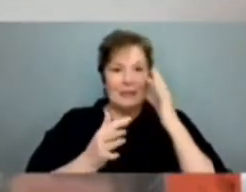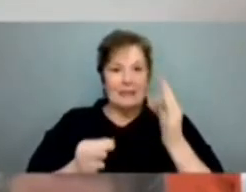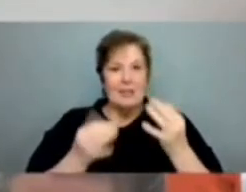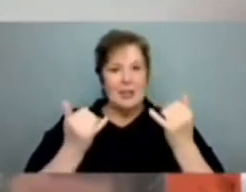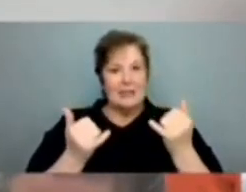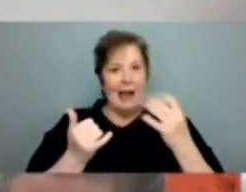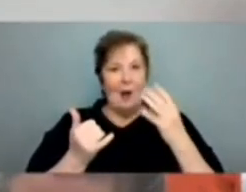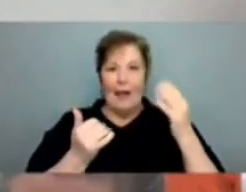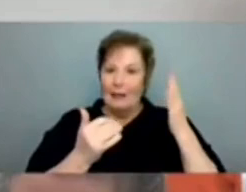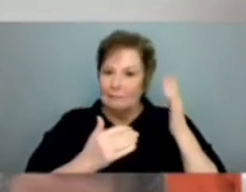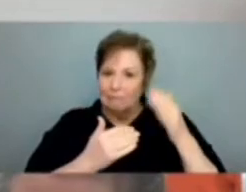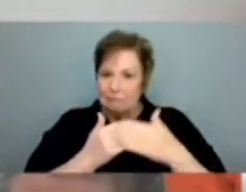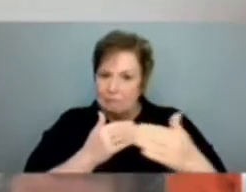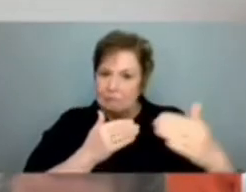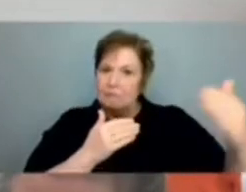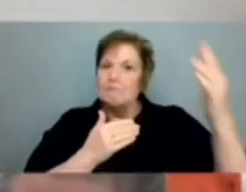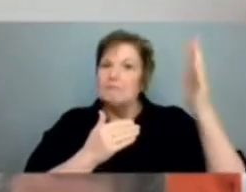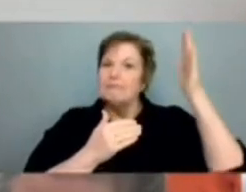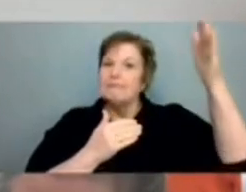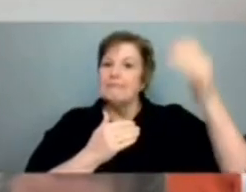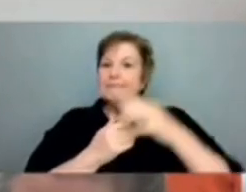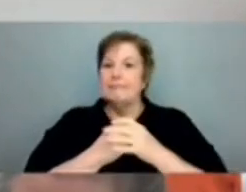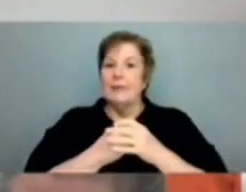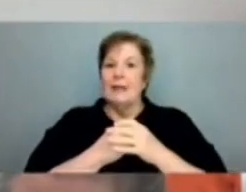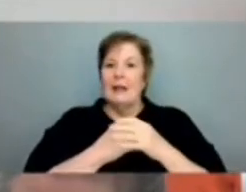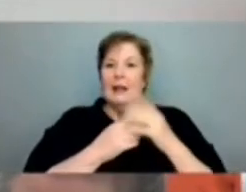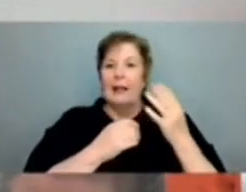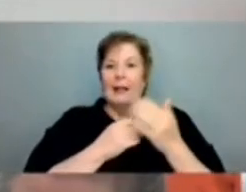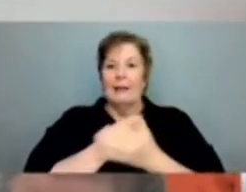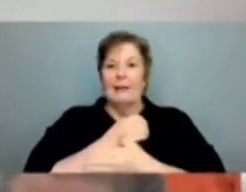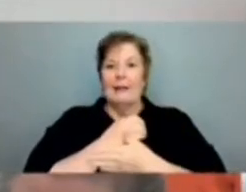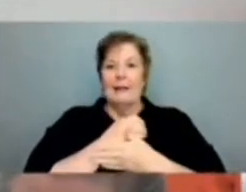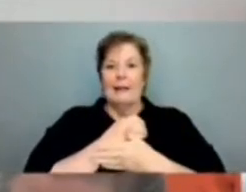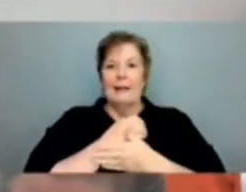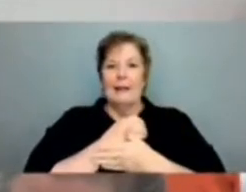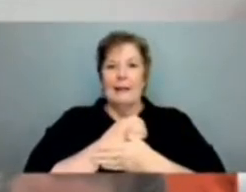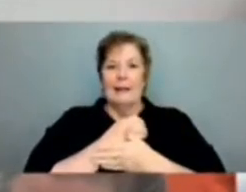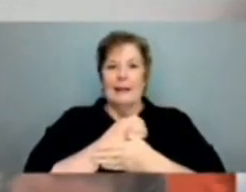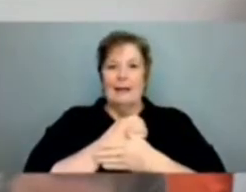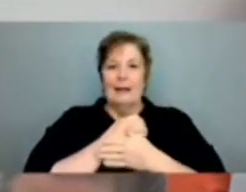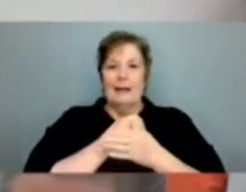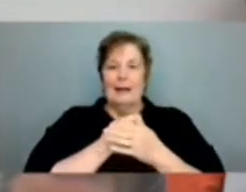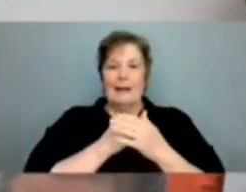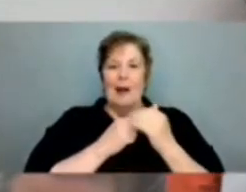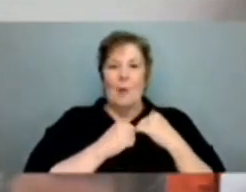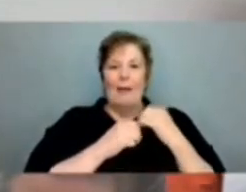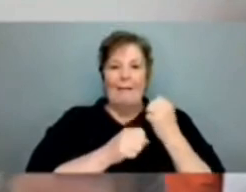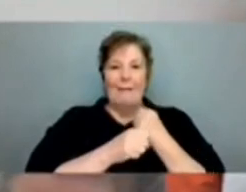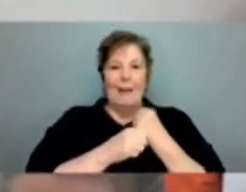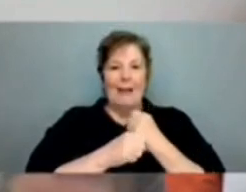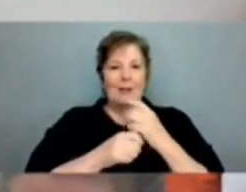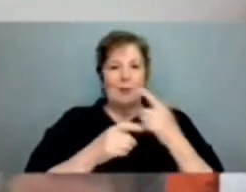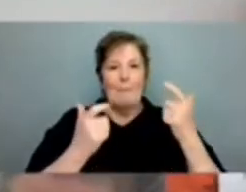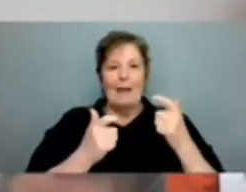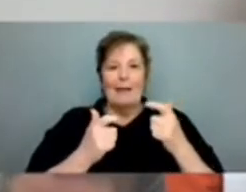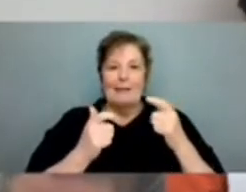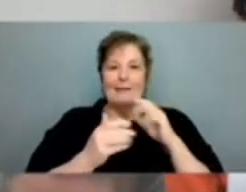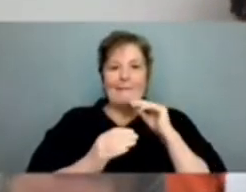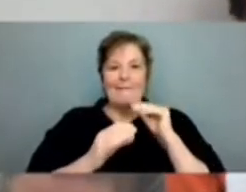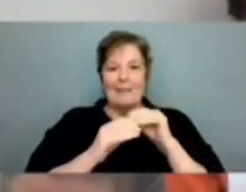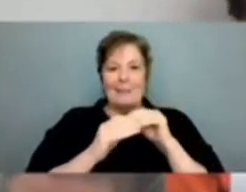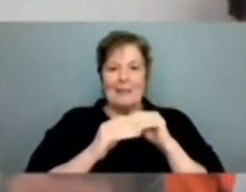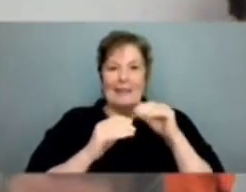future. As the county manager will soon share with you, we have made tremendous investments in